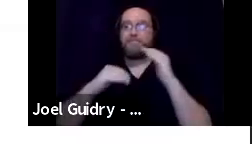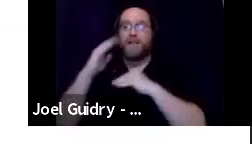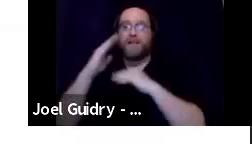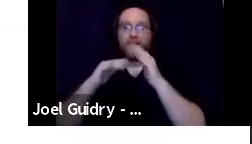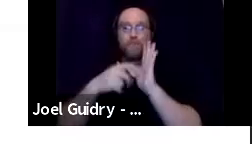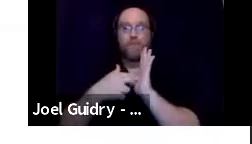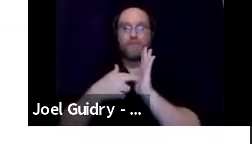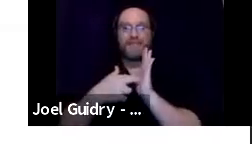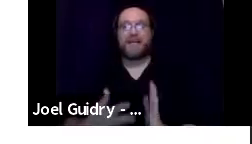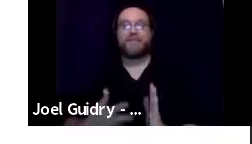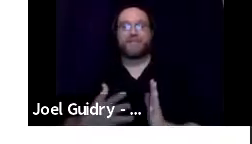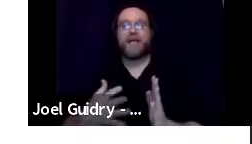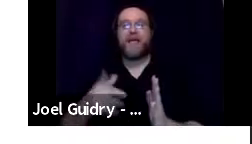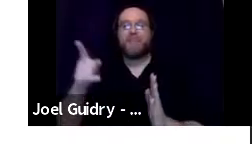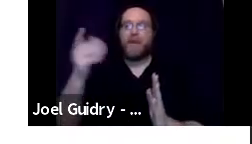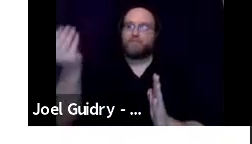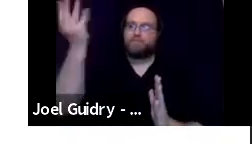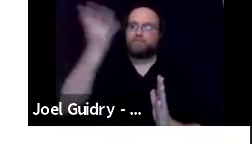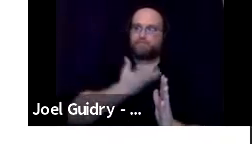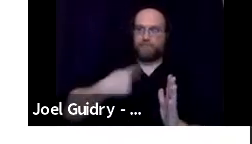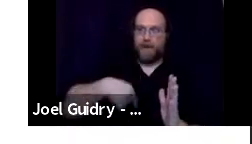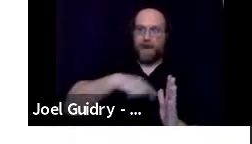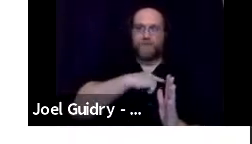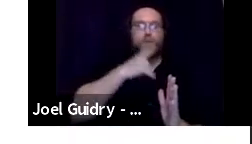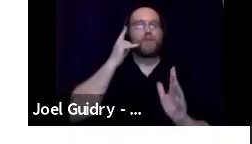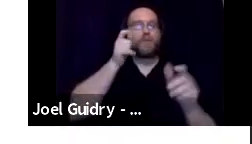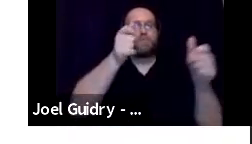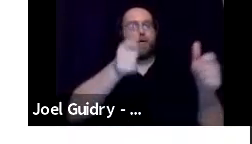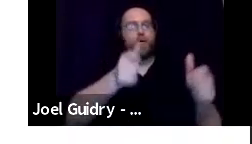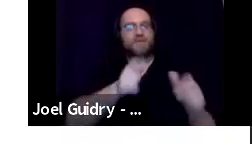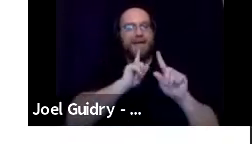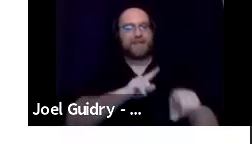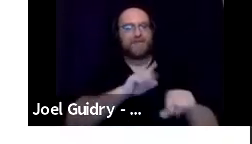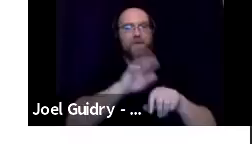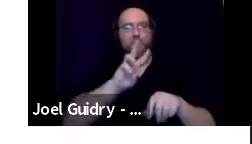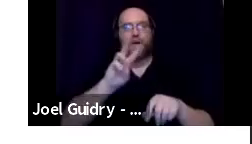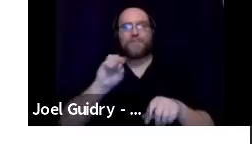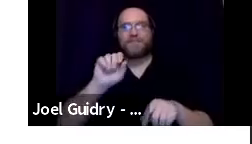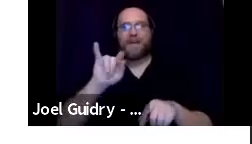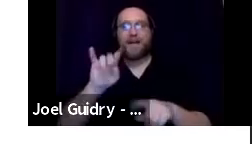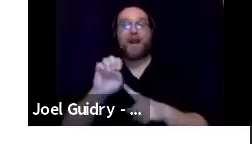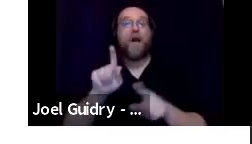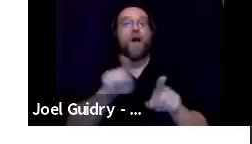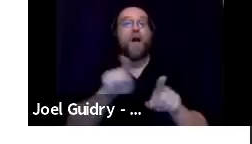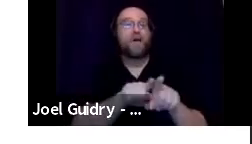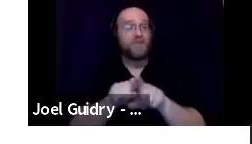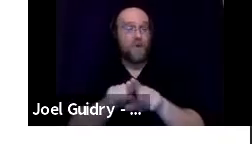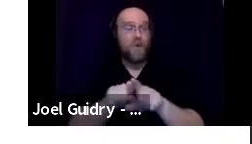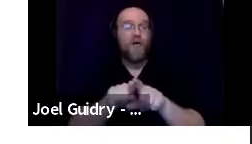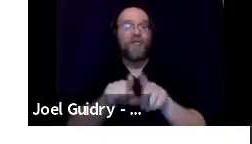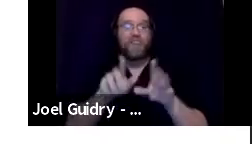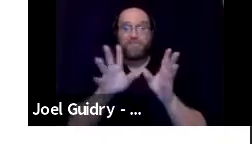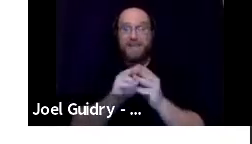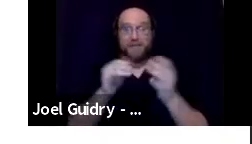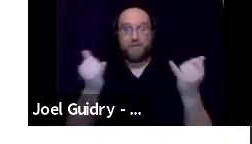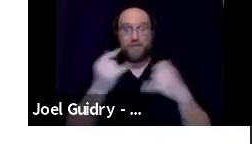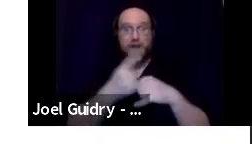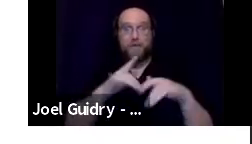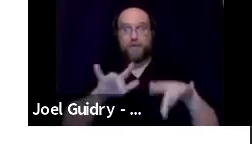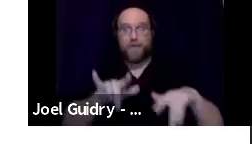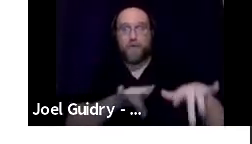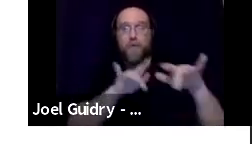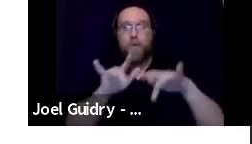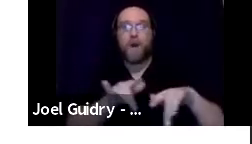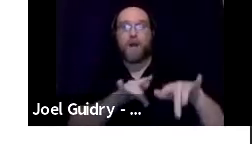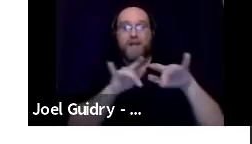as soon as we can. We'll also add the meeting that we are recording today onto that website. And finally, there are just probably some questions